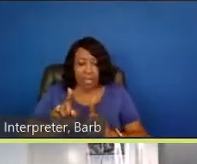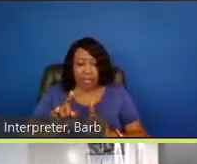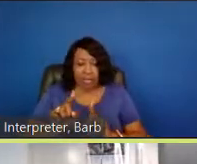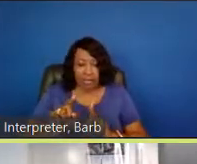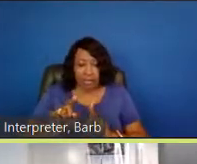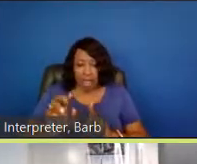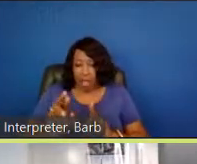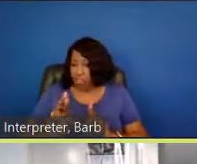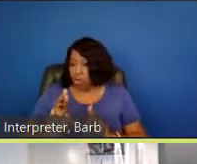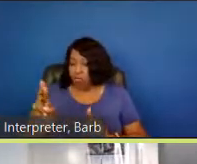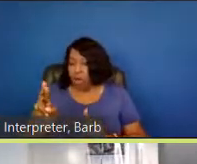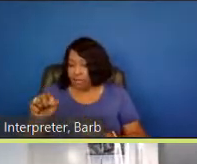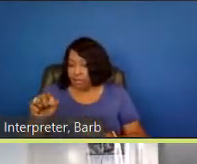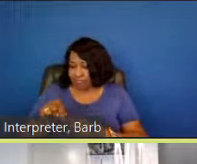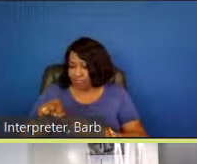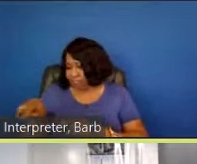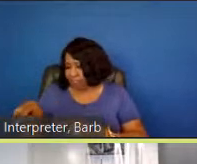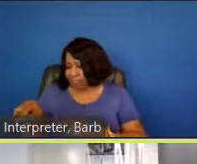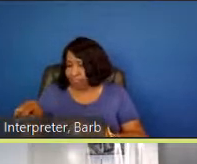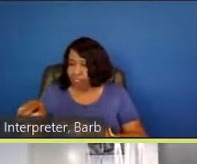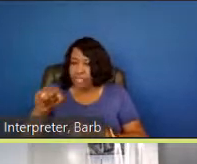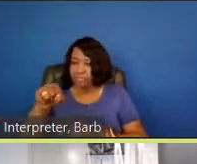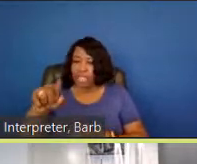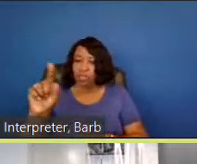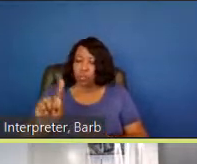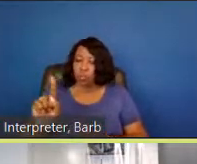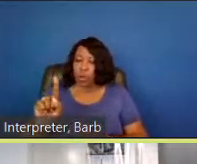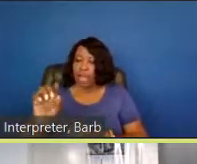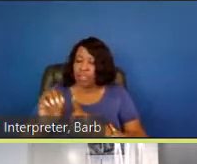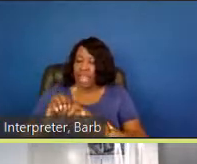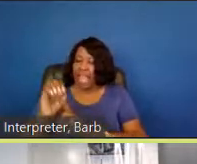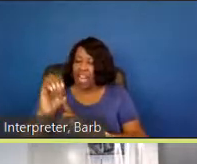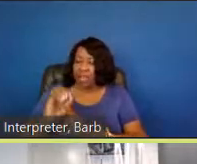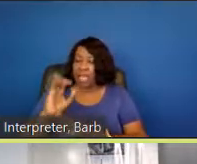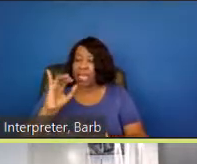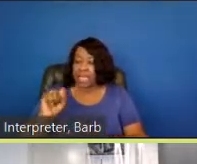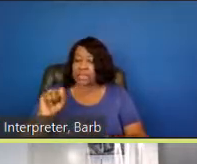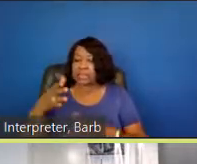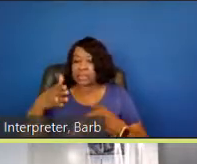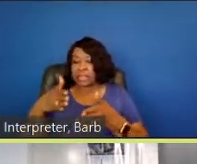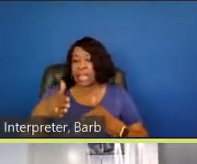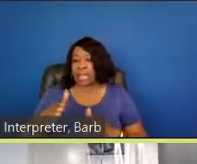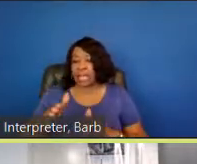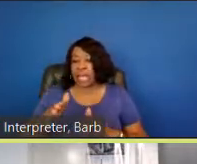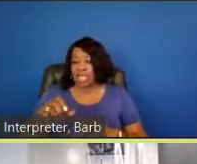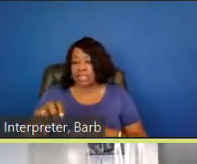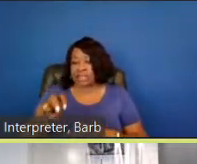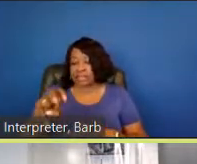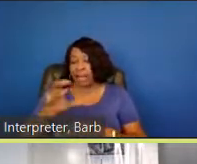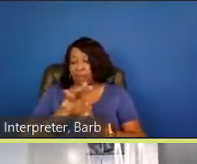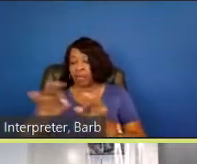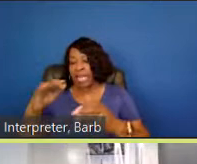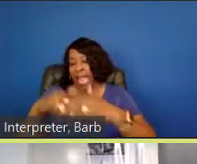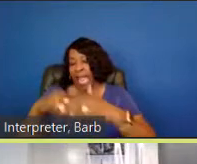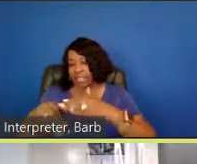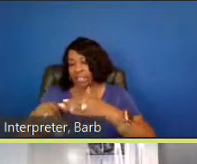the right of those stairs is where the elevator is that allows step-free access to the bridge.